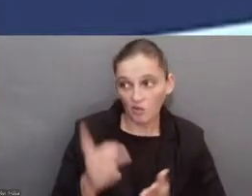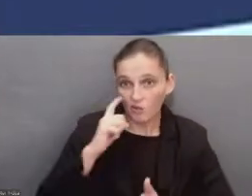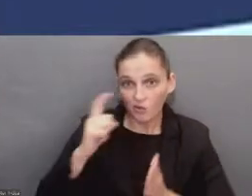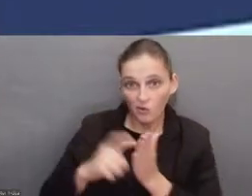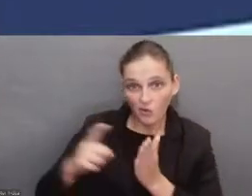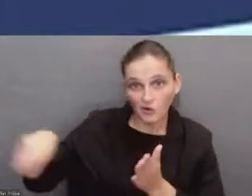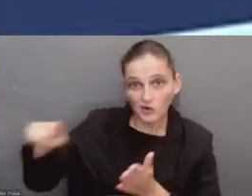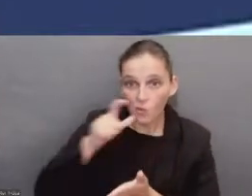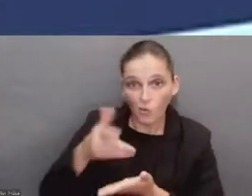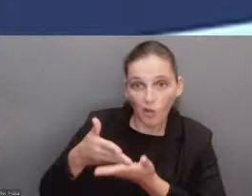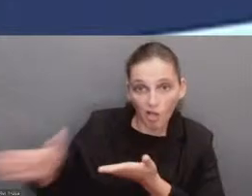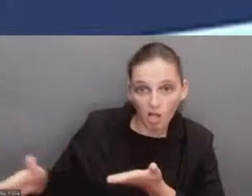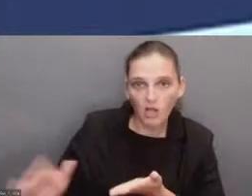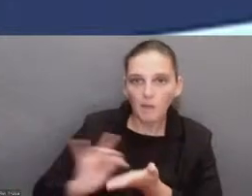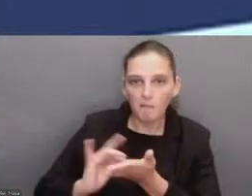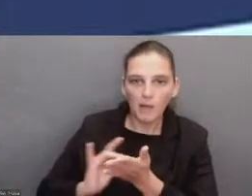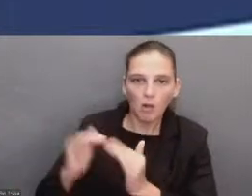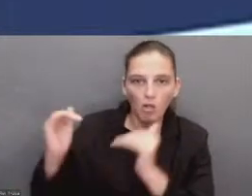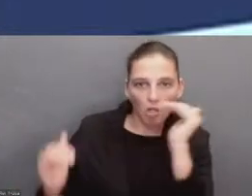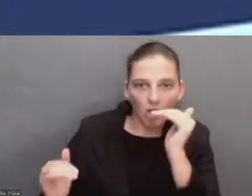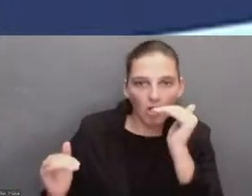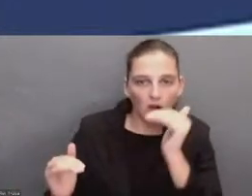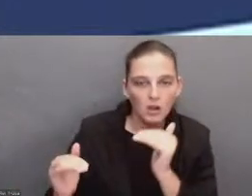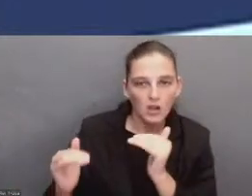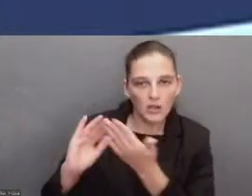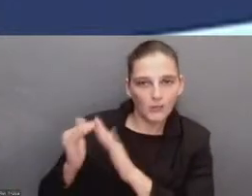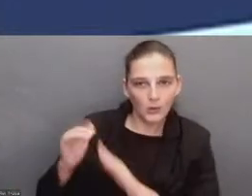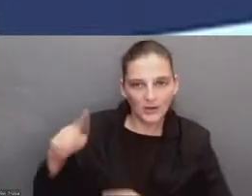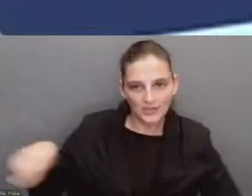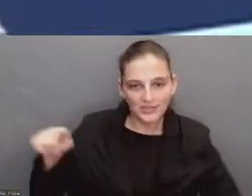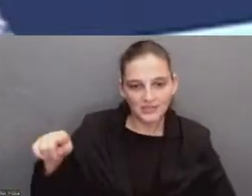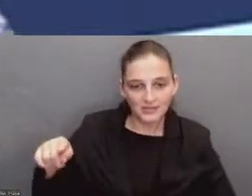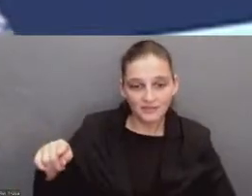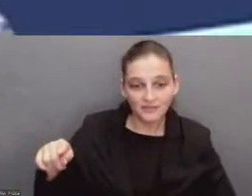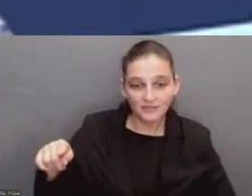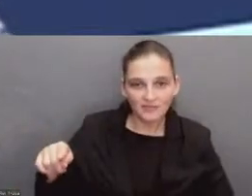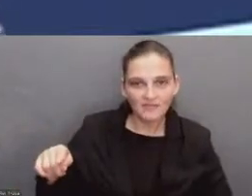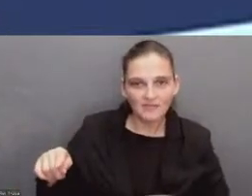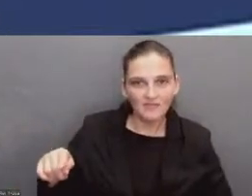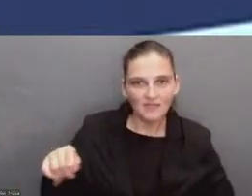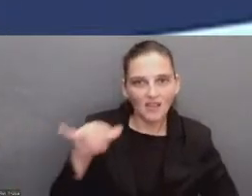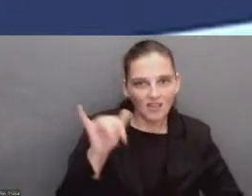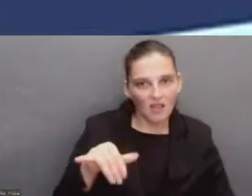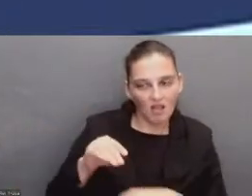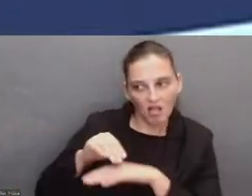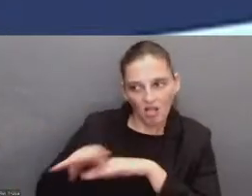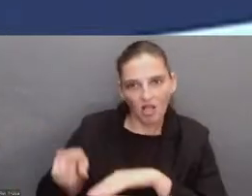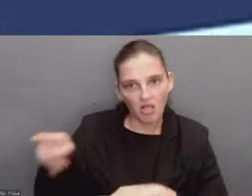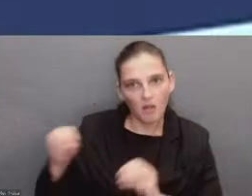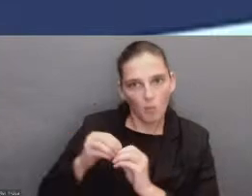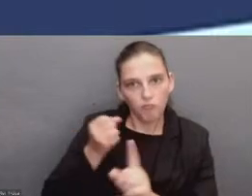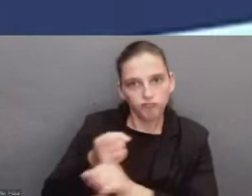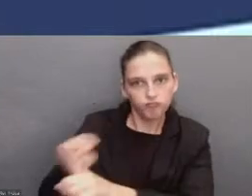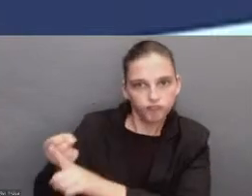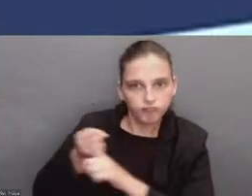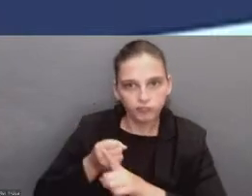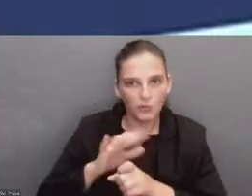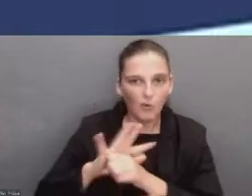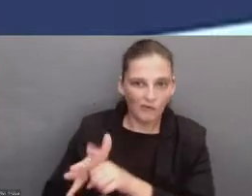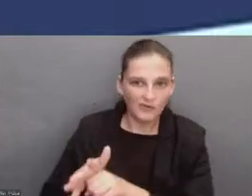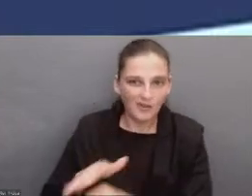are medically underserved and center on them, this is exactly what has contributed to their vulnerability in terms of the tragedies from